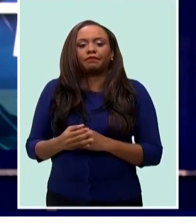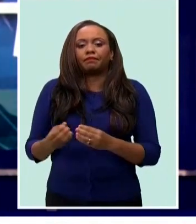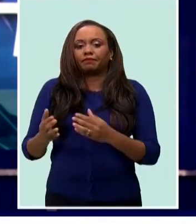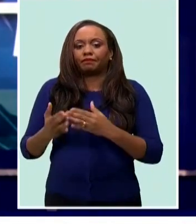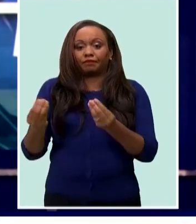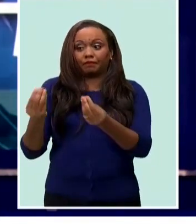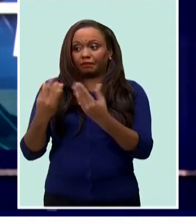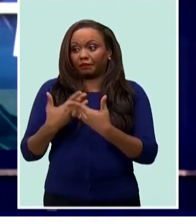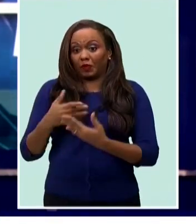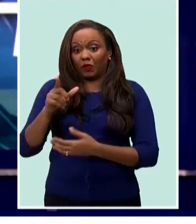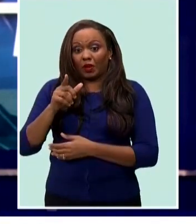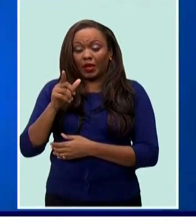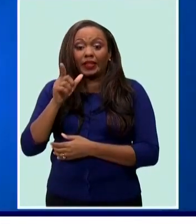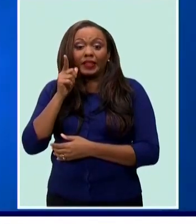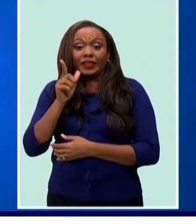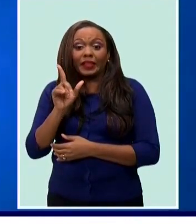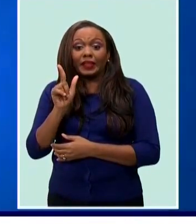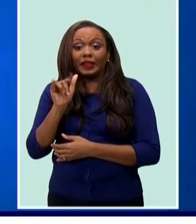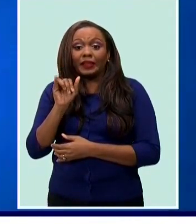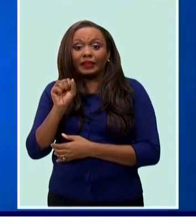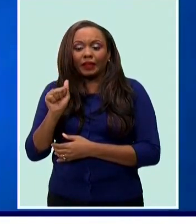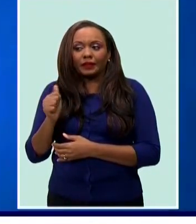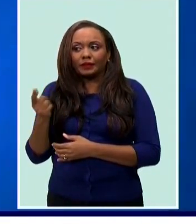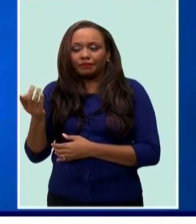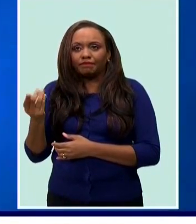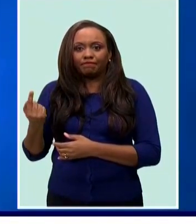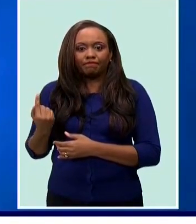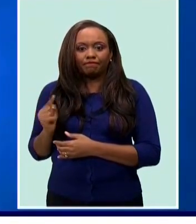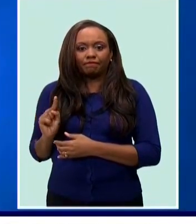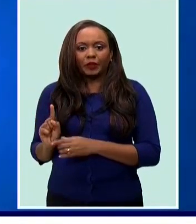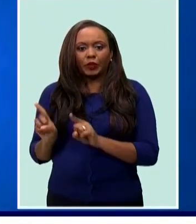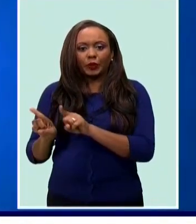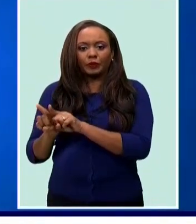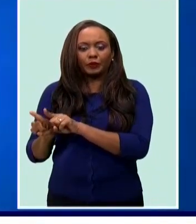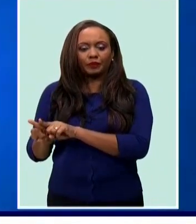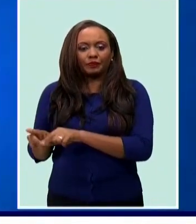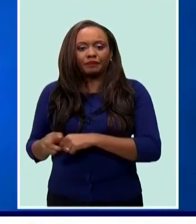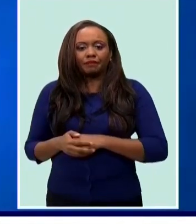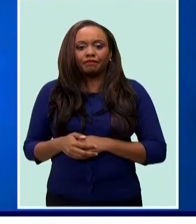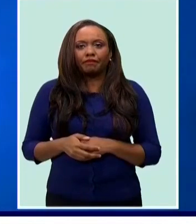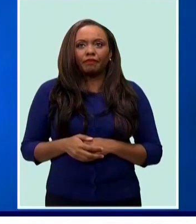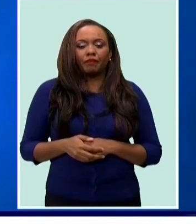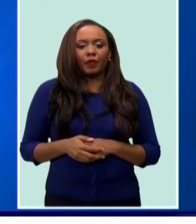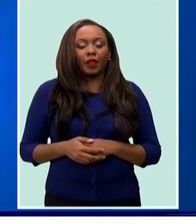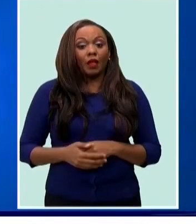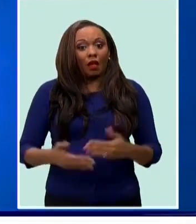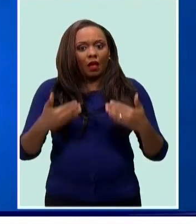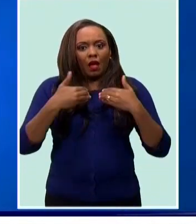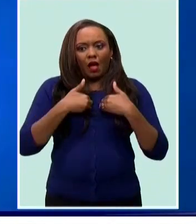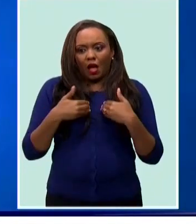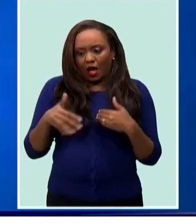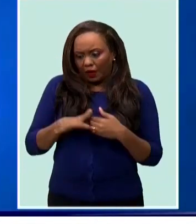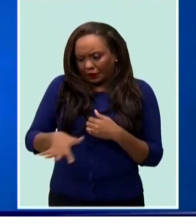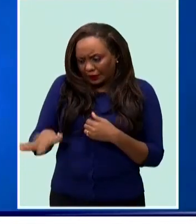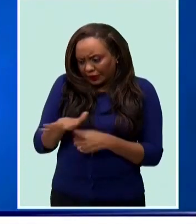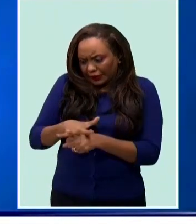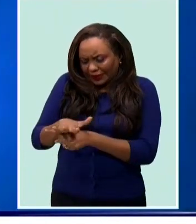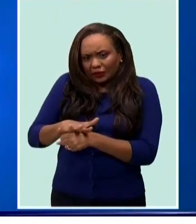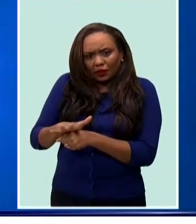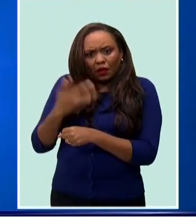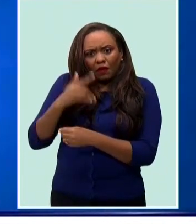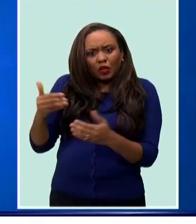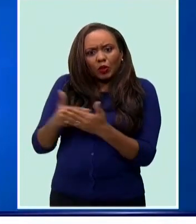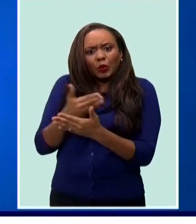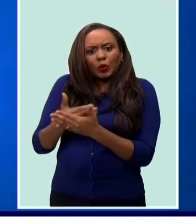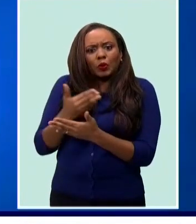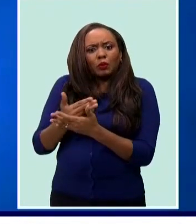more. 2 specialized isolation rooms for clients with infectious diseases and treatment areas all make up the new